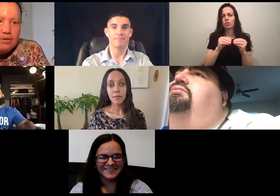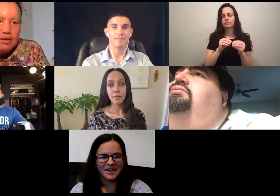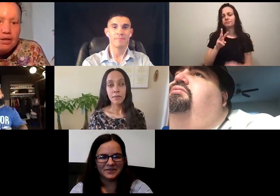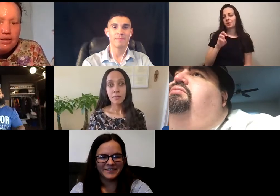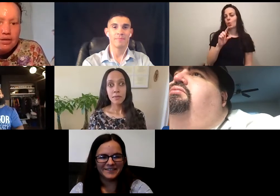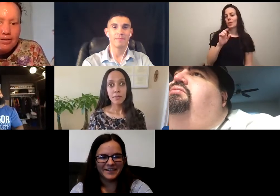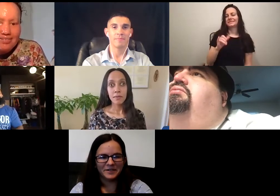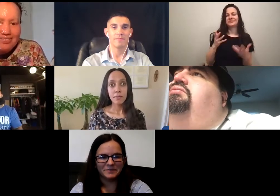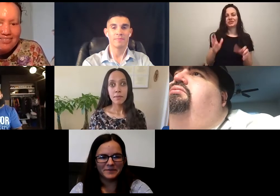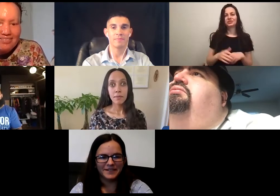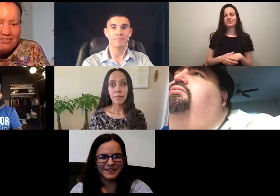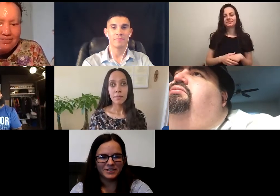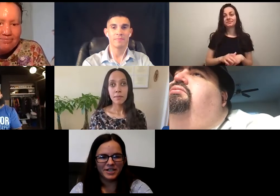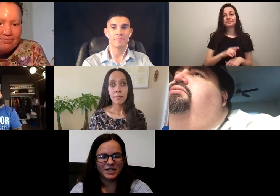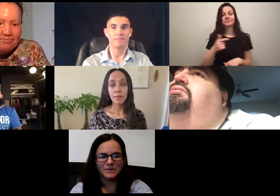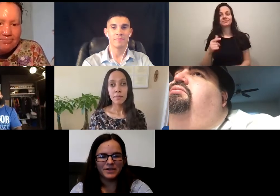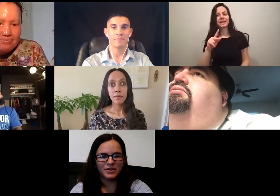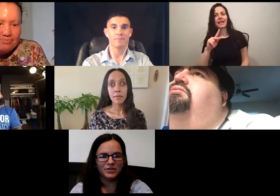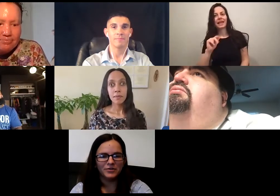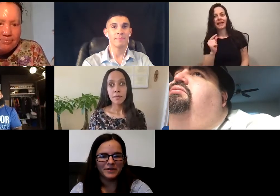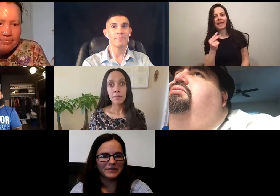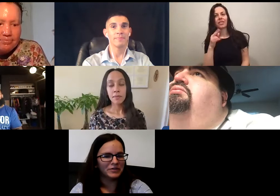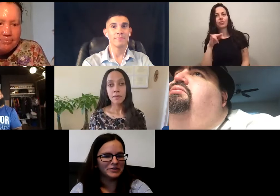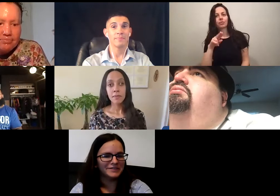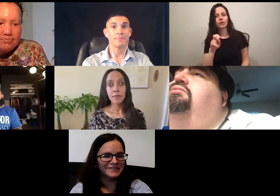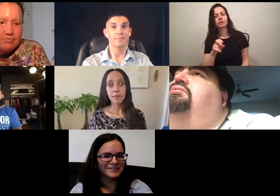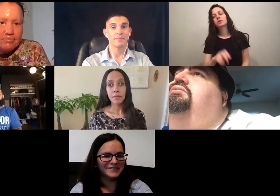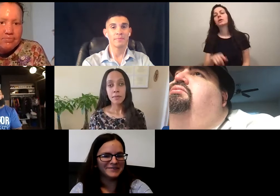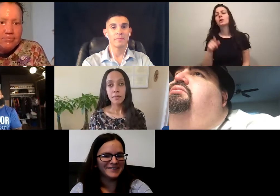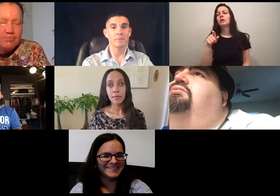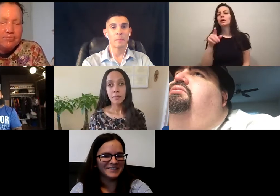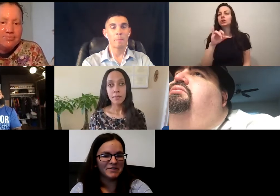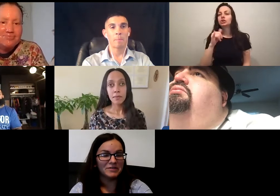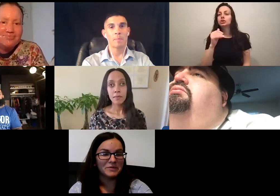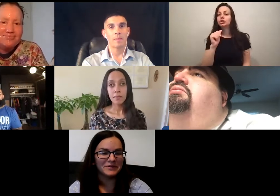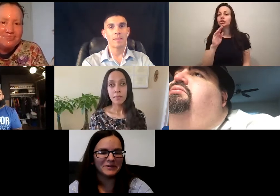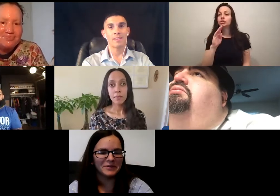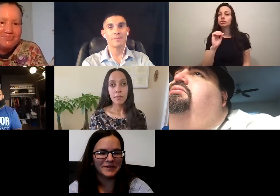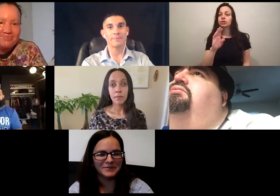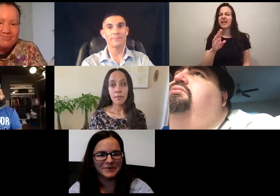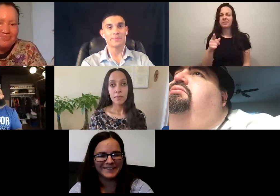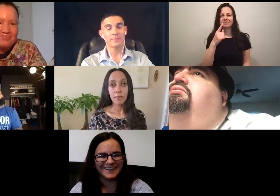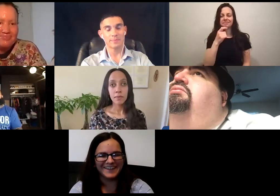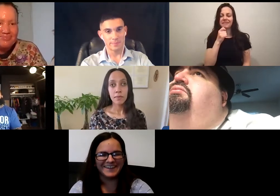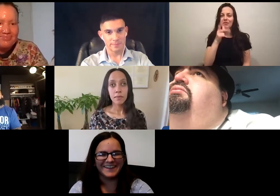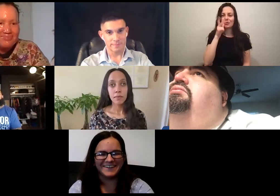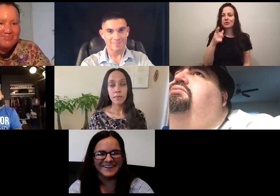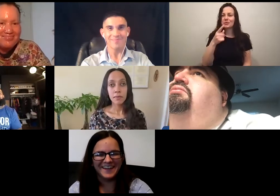is Catherine. Jacob, can you give your 2 cents on this one? You haven't spoken in a little bit, so I'm